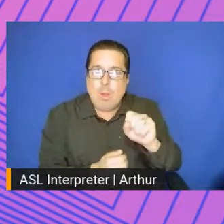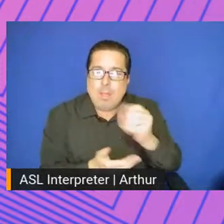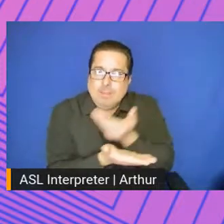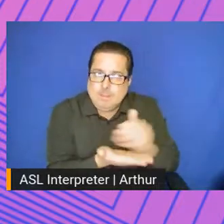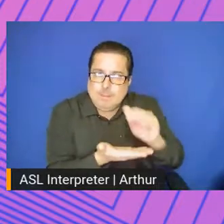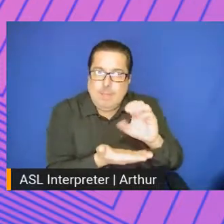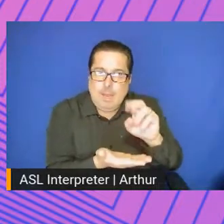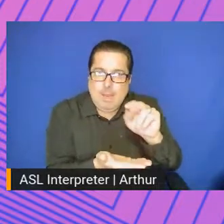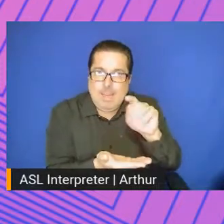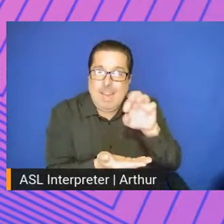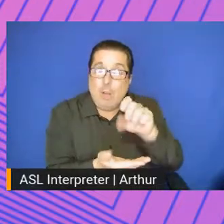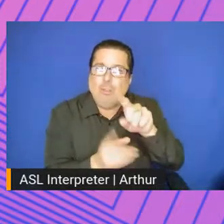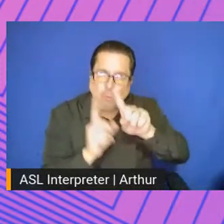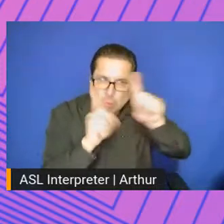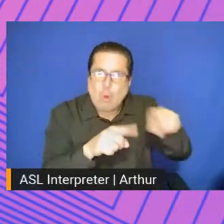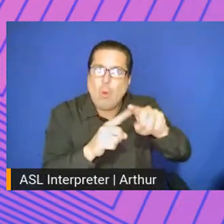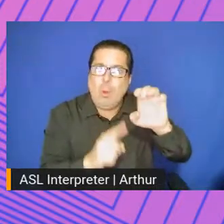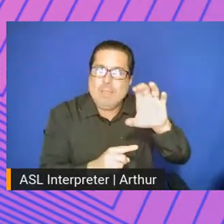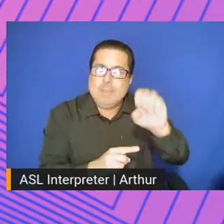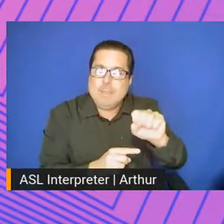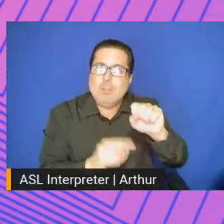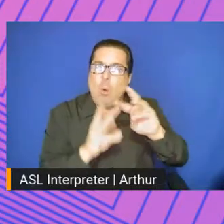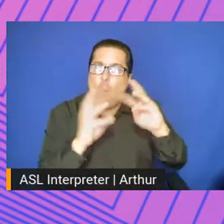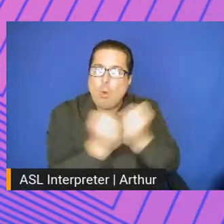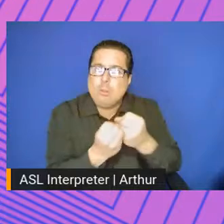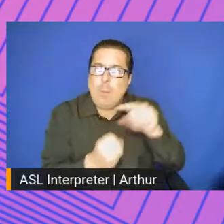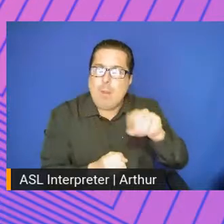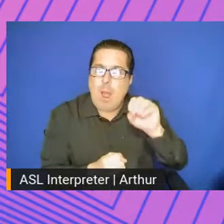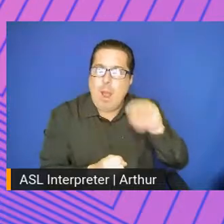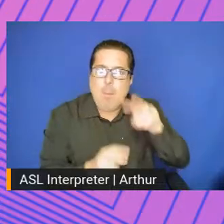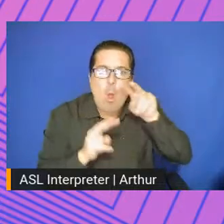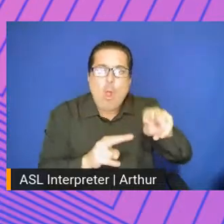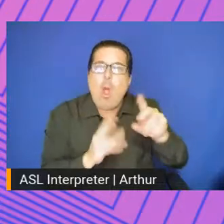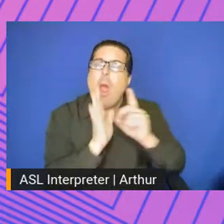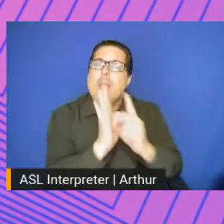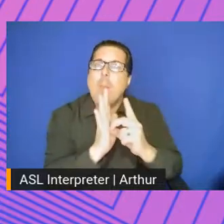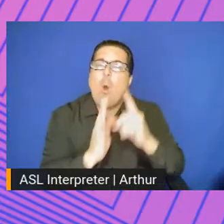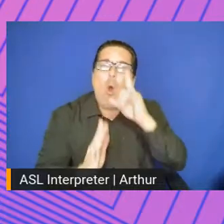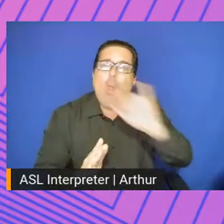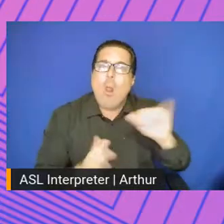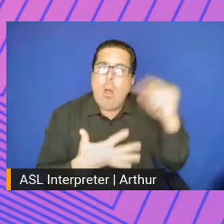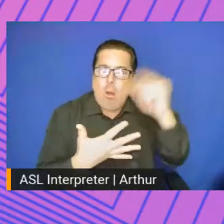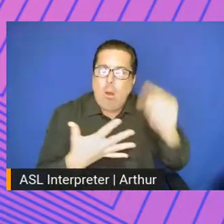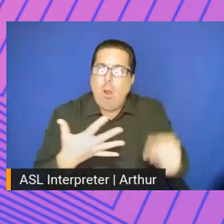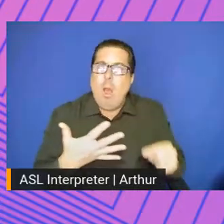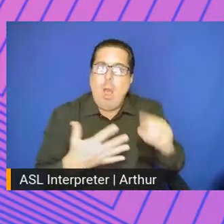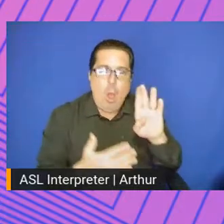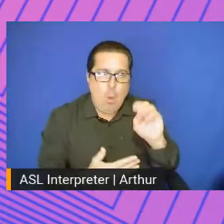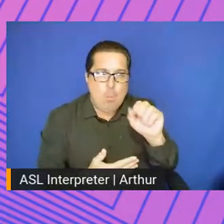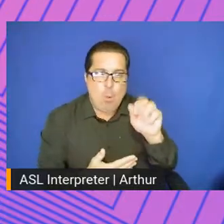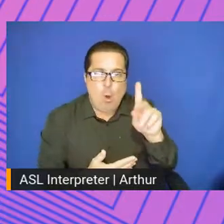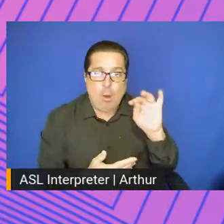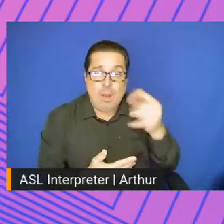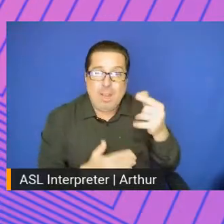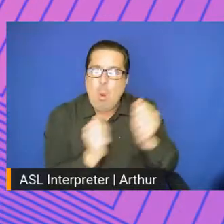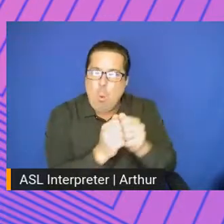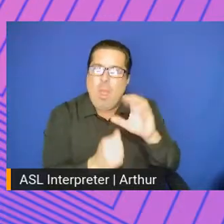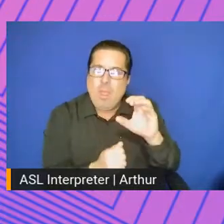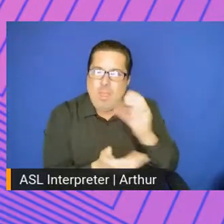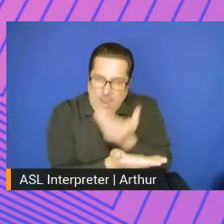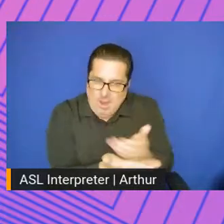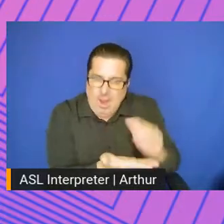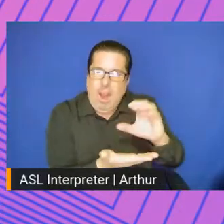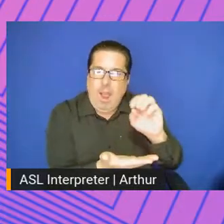the ecsworkshop.com and look on our demos and see how we make onboarding to containers easy with ECS.